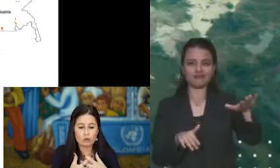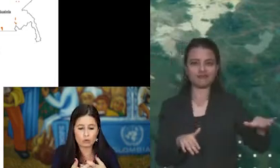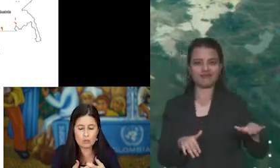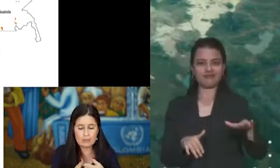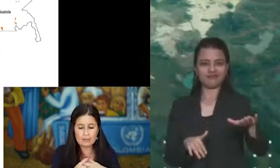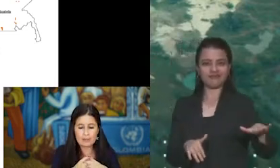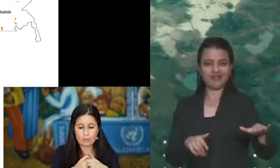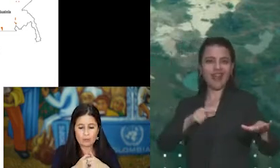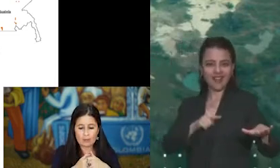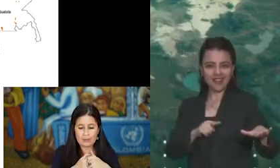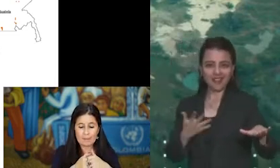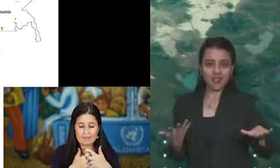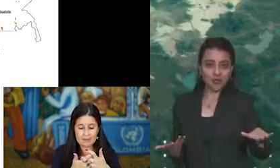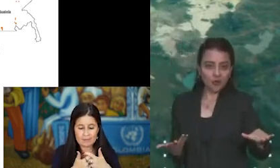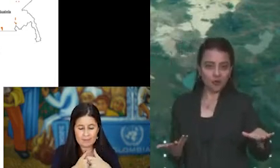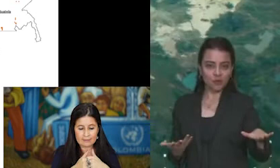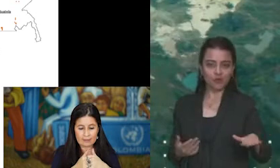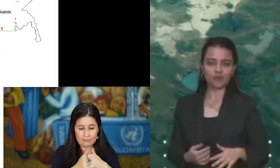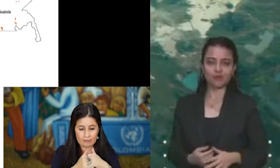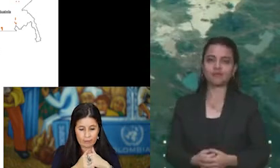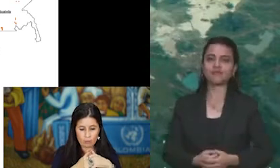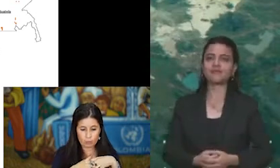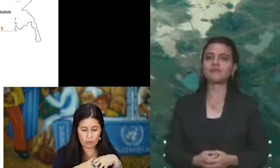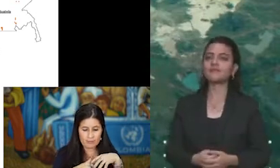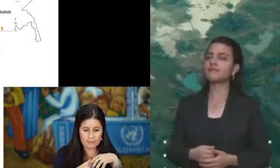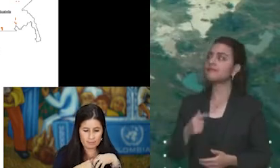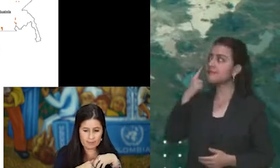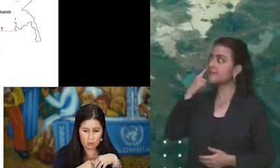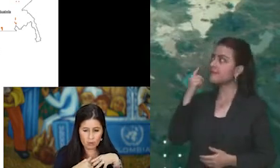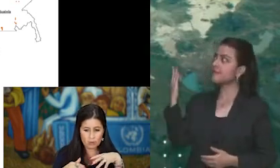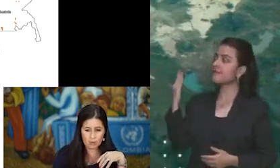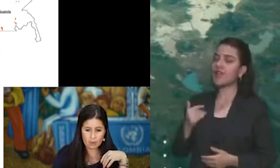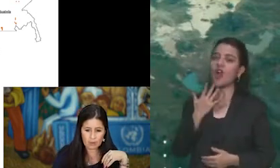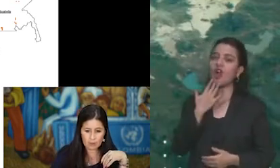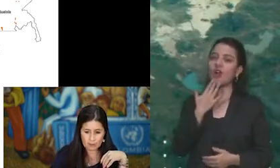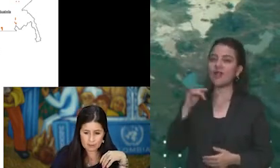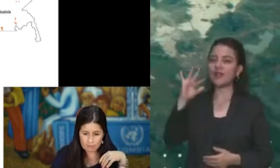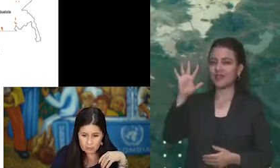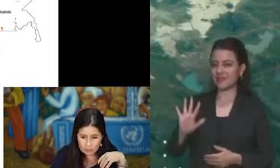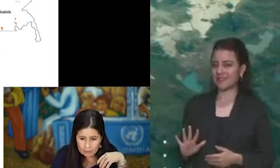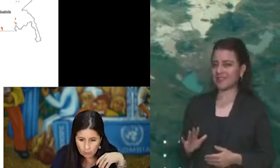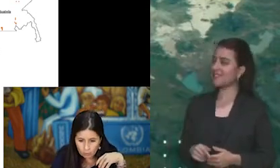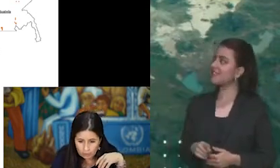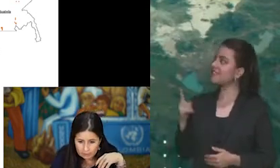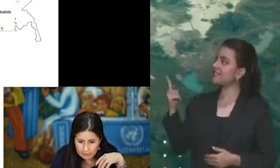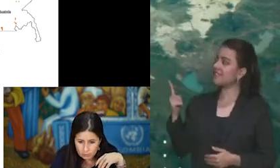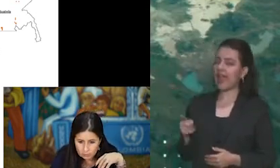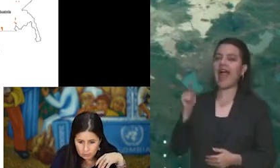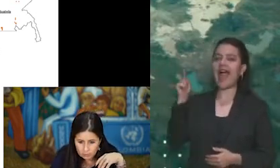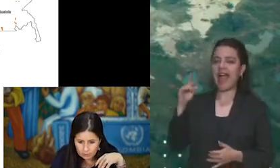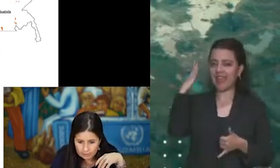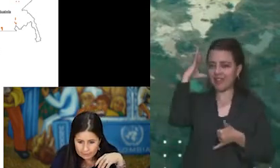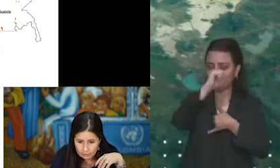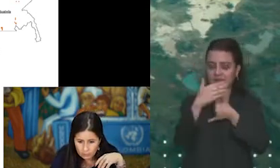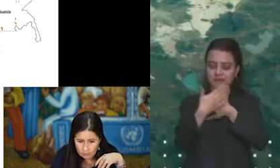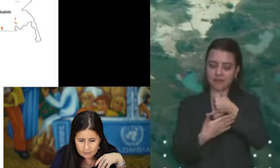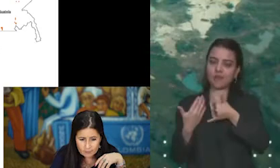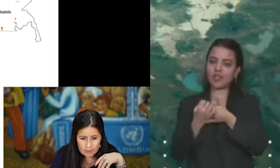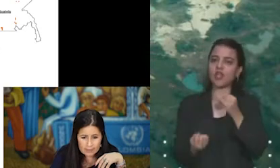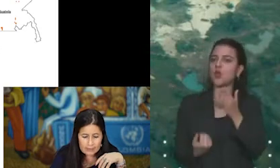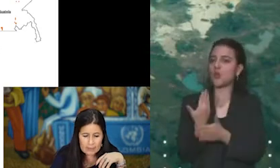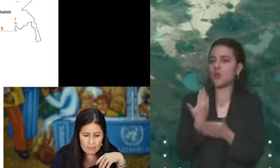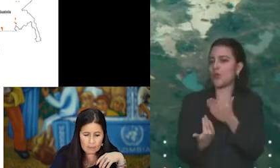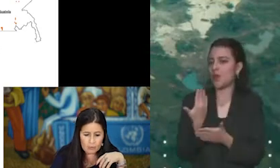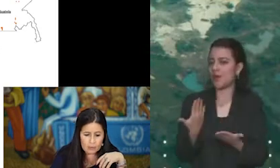are. There are new areas, no new nuclei of the phenomena. You already see here on yellow color a couple of new areas, and here we can